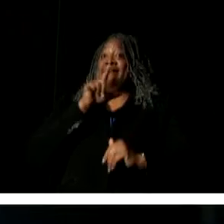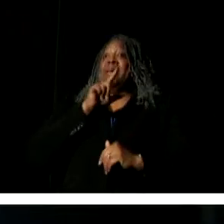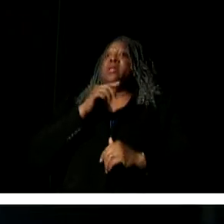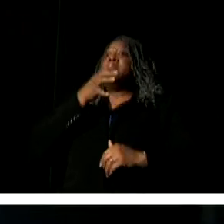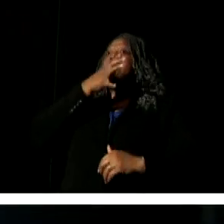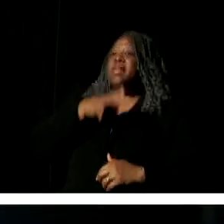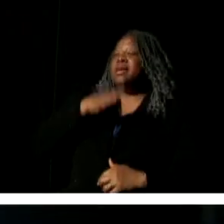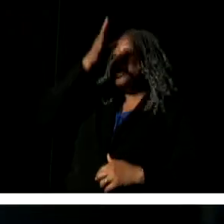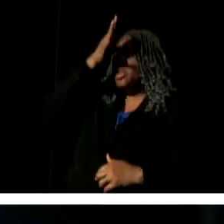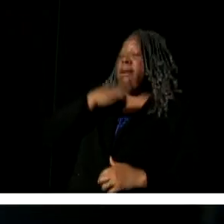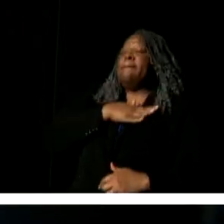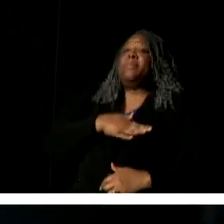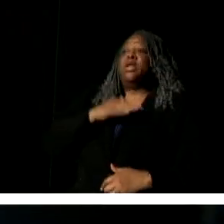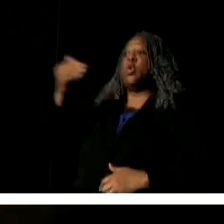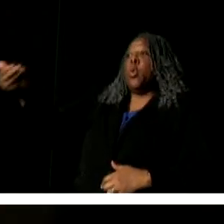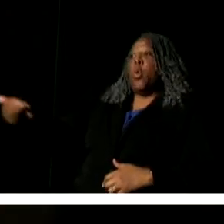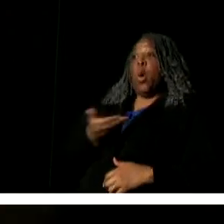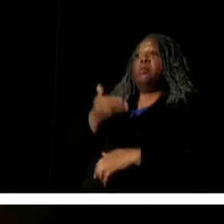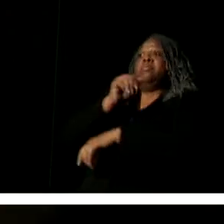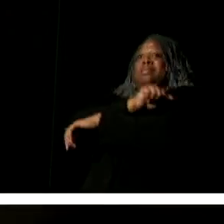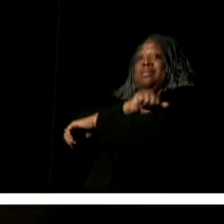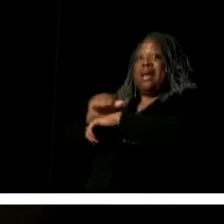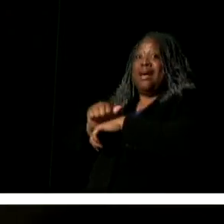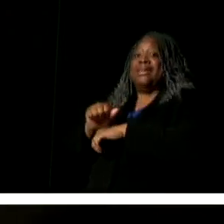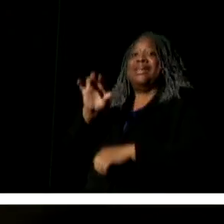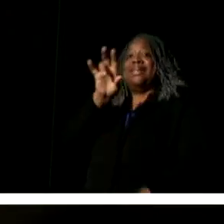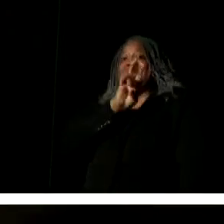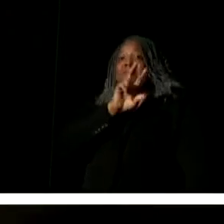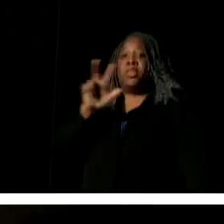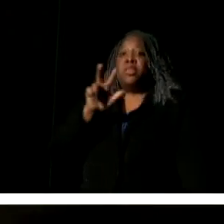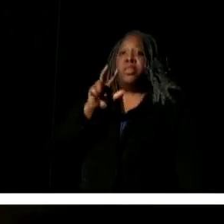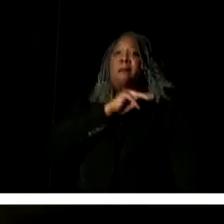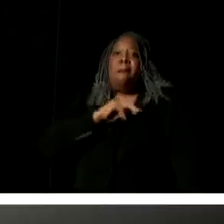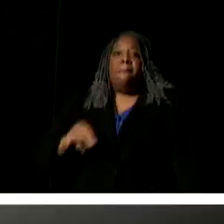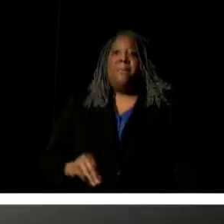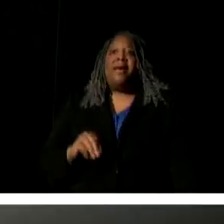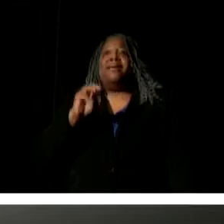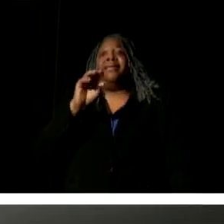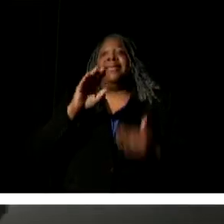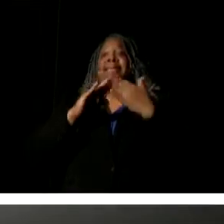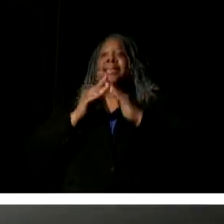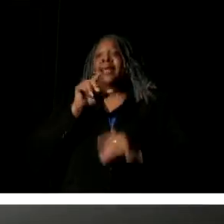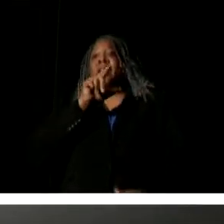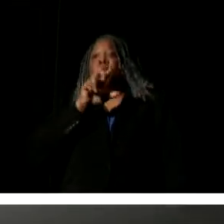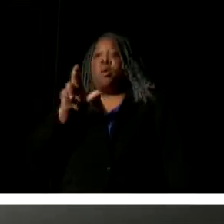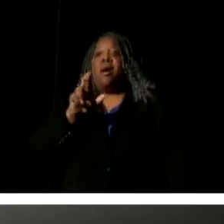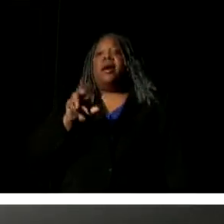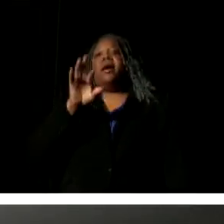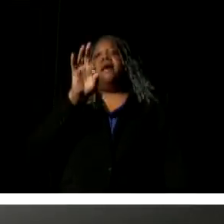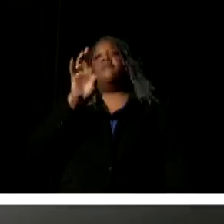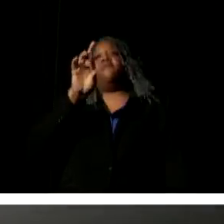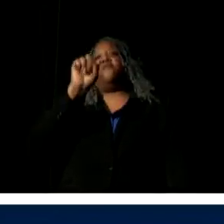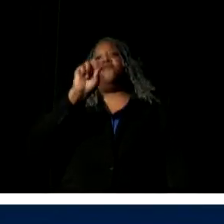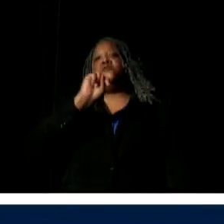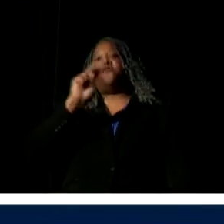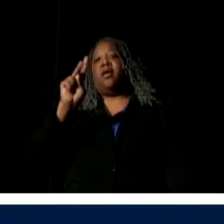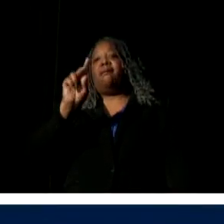please welcome with me to the stage the 73rd Mayor of the City of Little Rock, Frank Scott